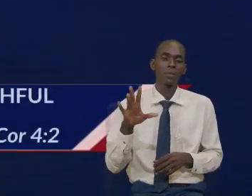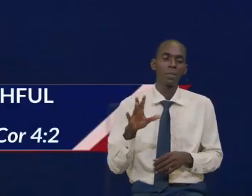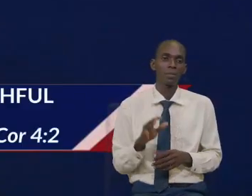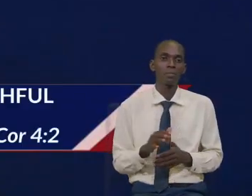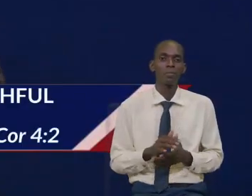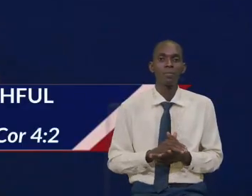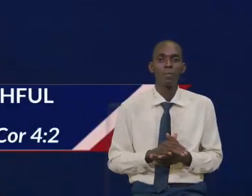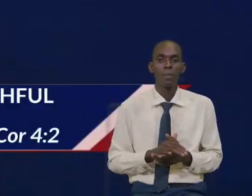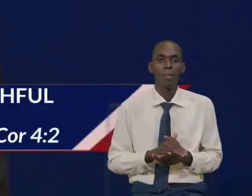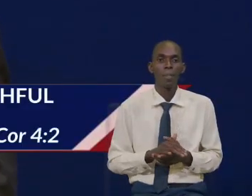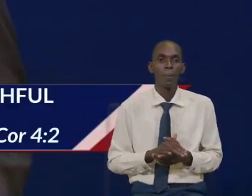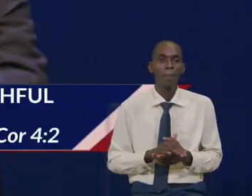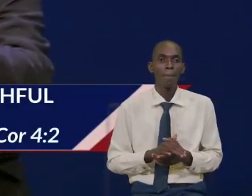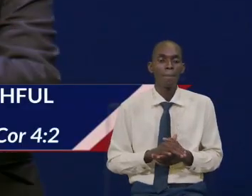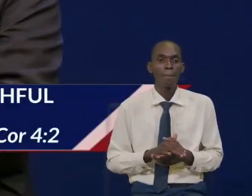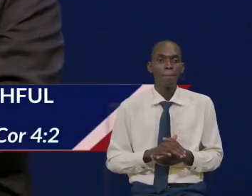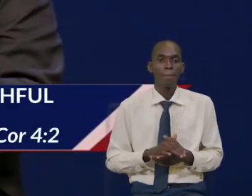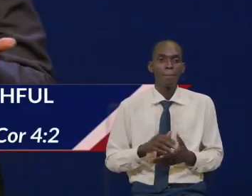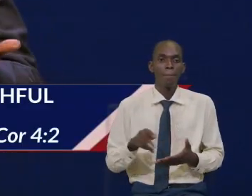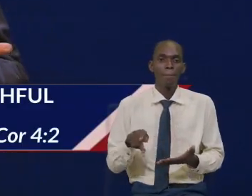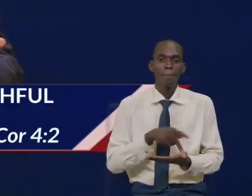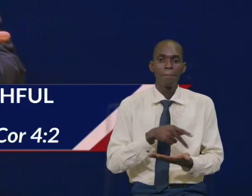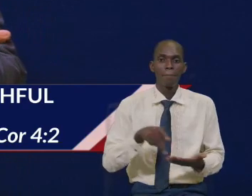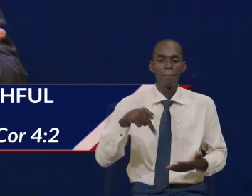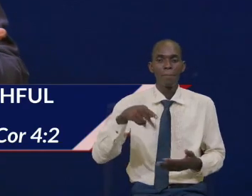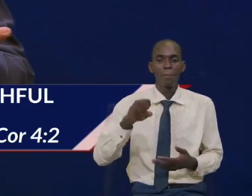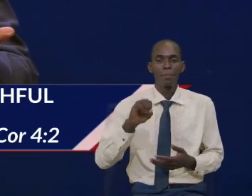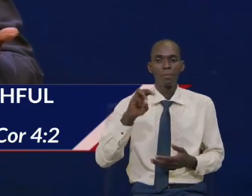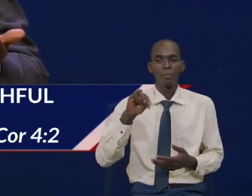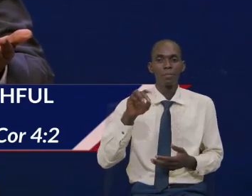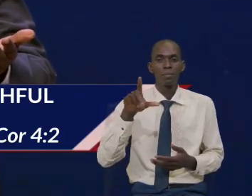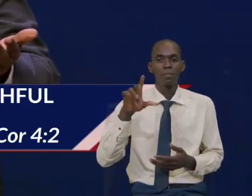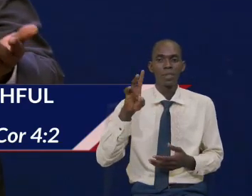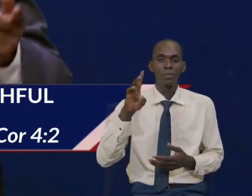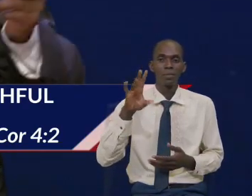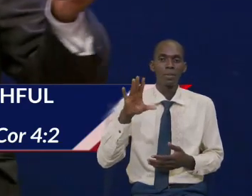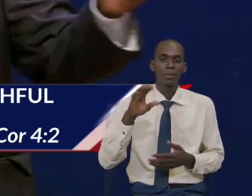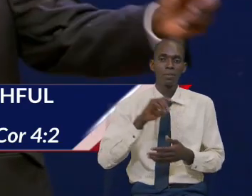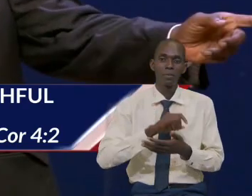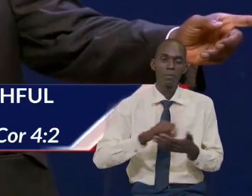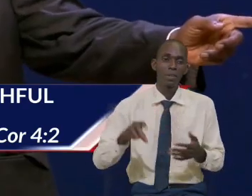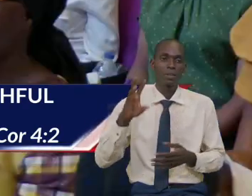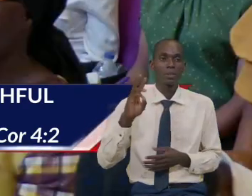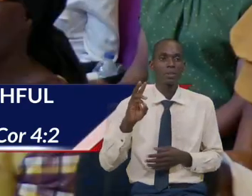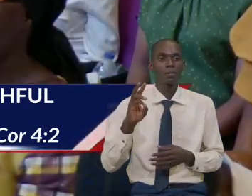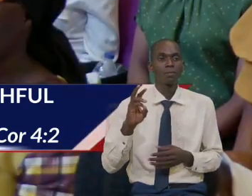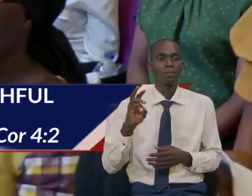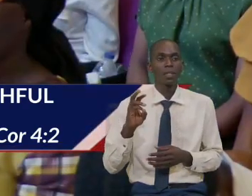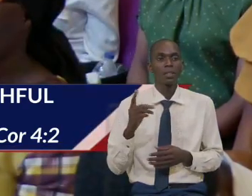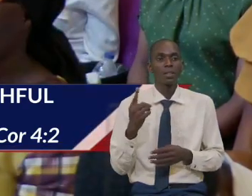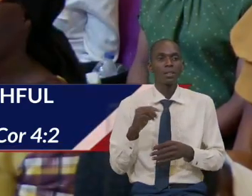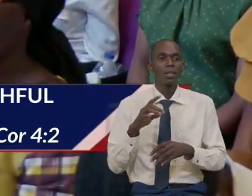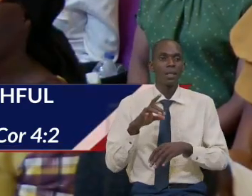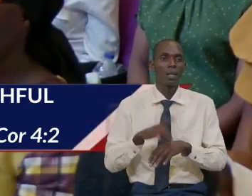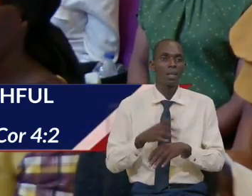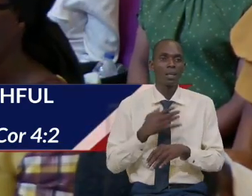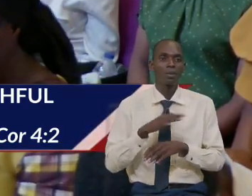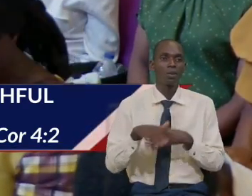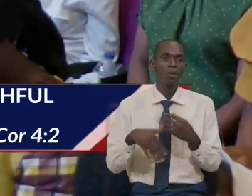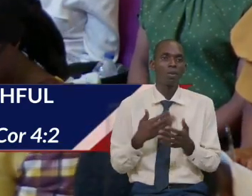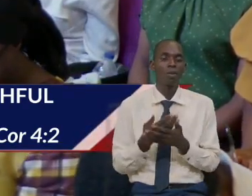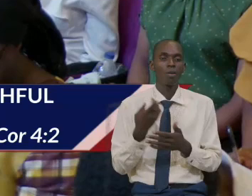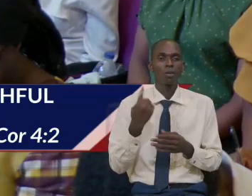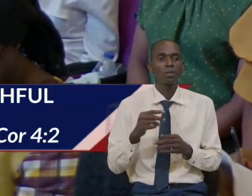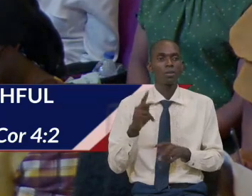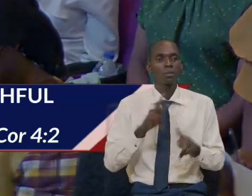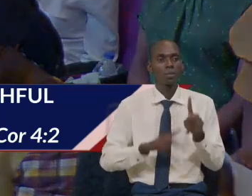Psalm 75, reading from verse 8, from promotion cometh neither from the east, nor from the west, nor from